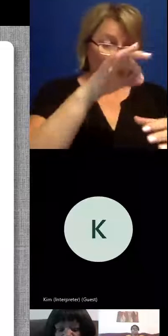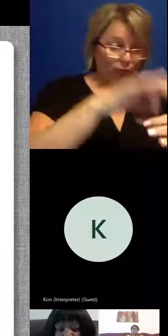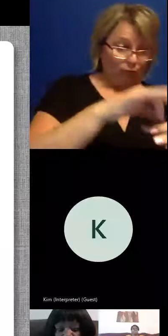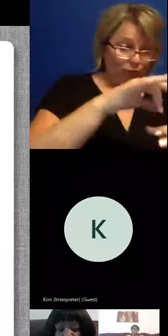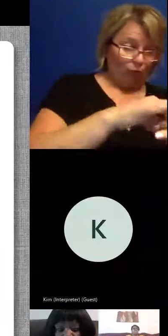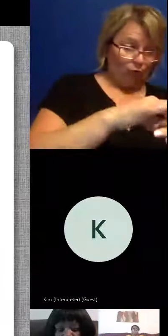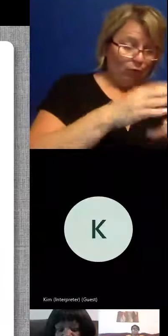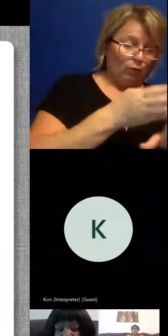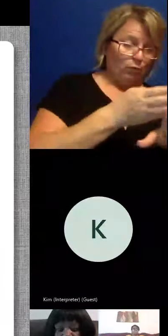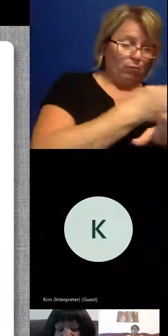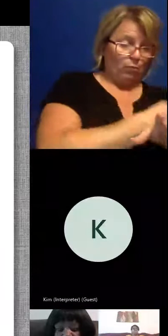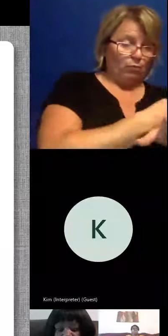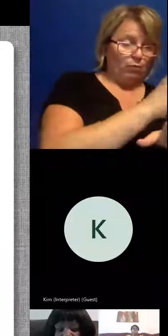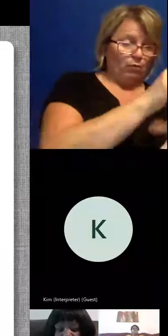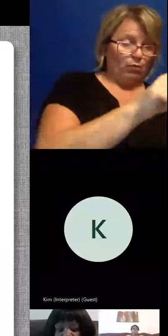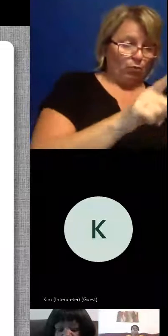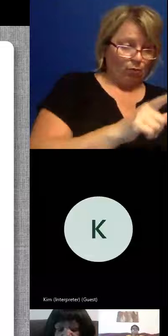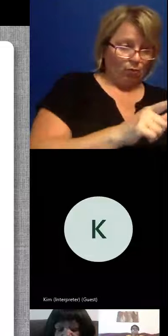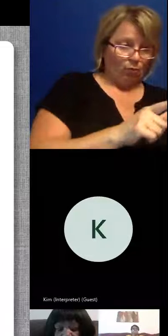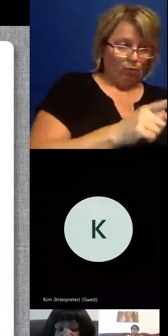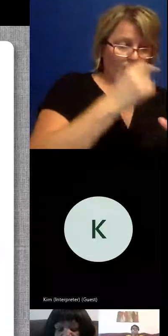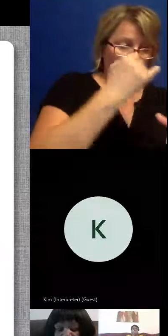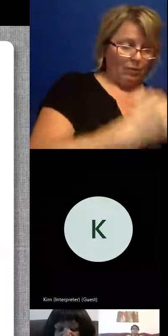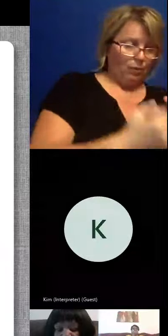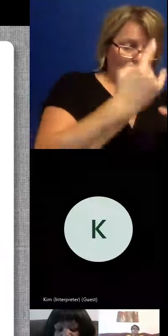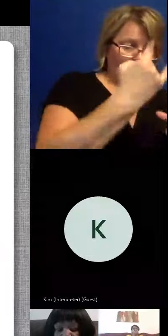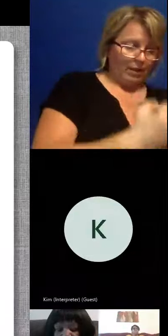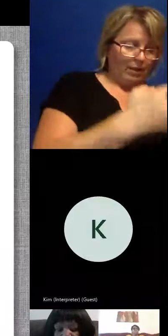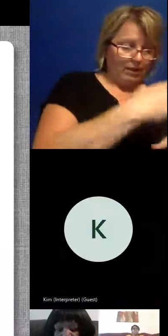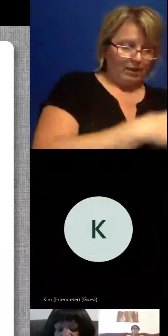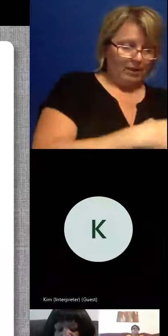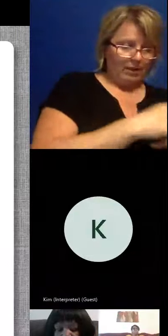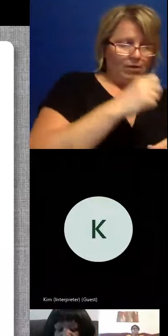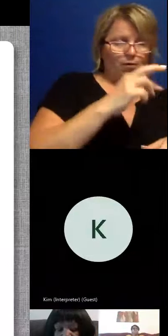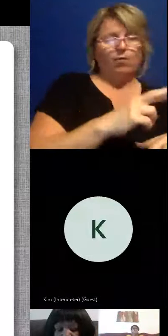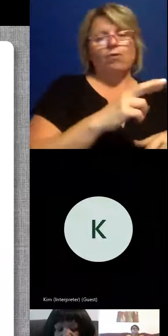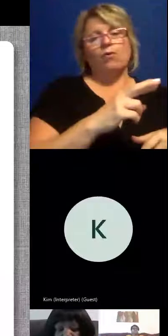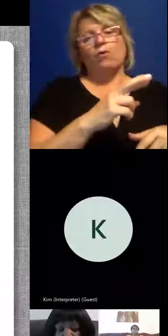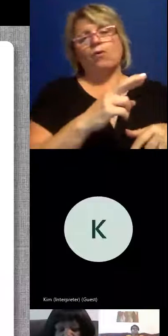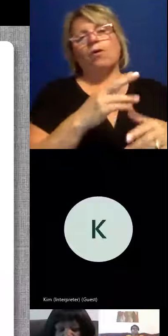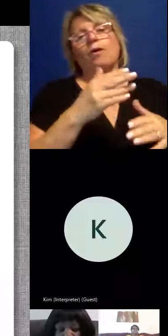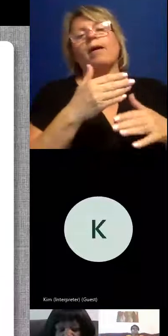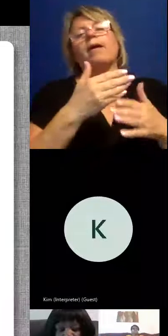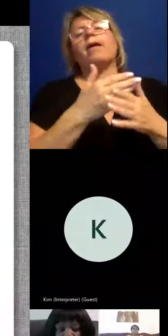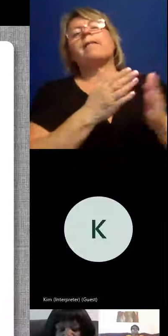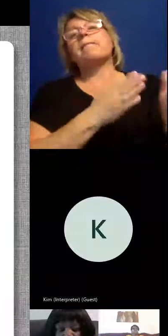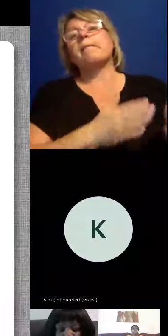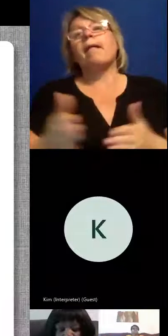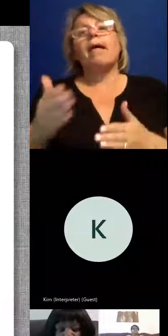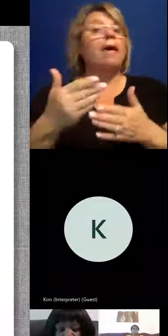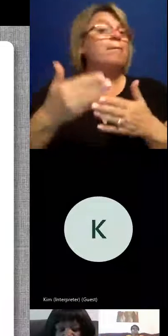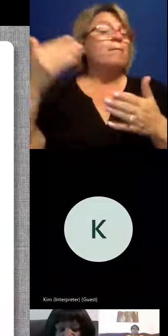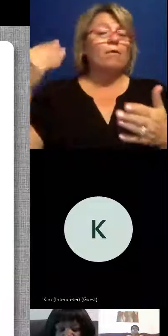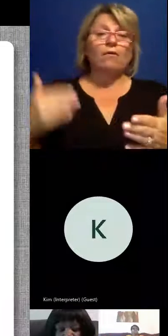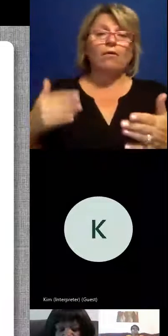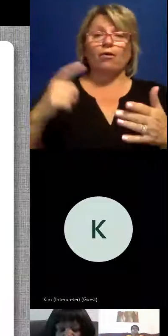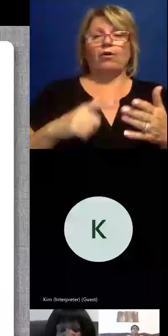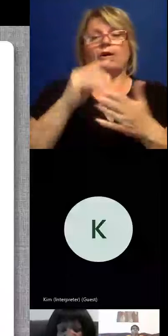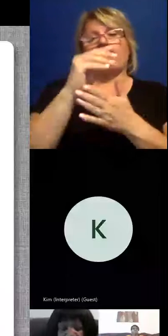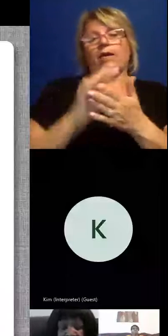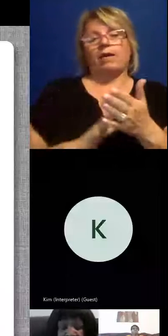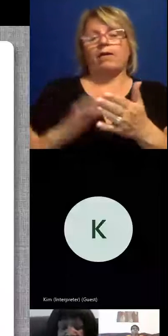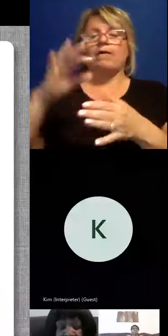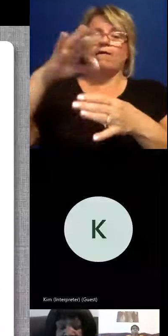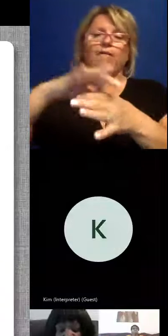previous polling place one last time, or by planning ahead, you can put in an application to